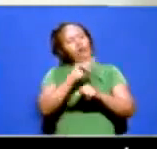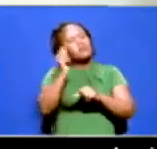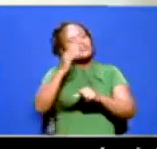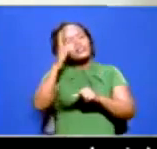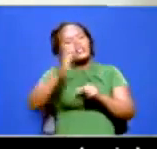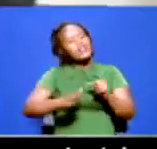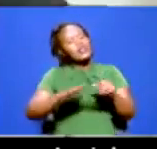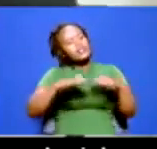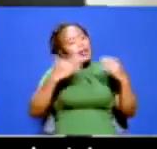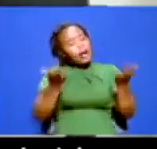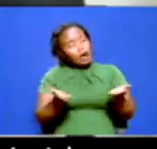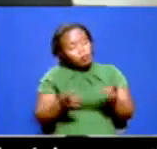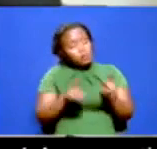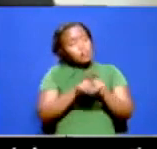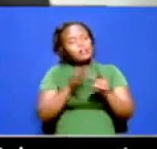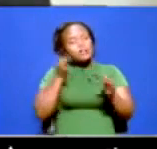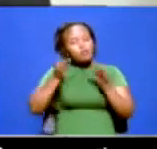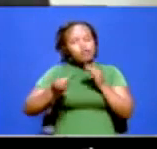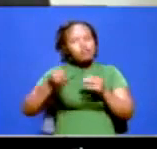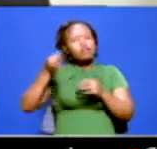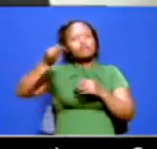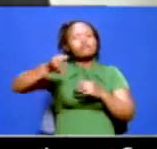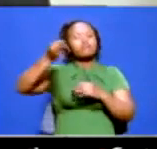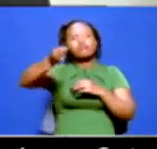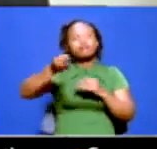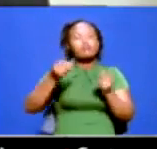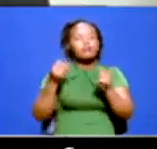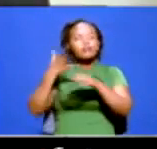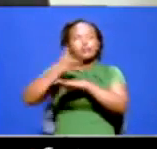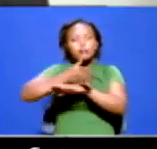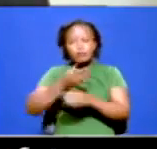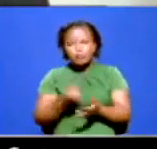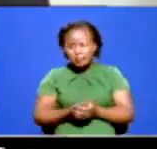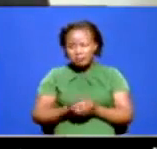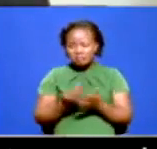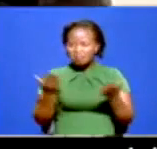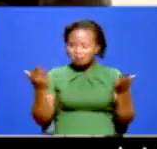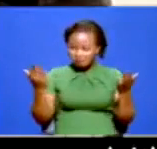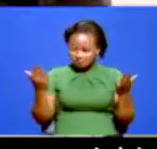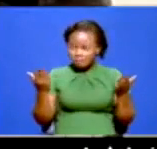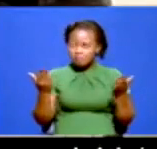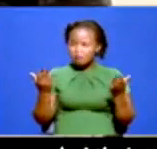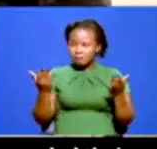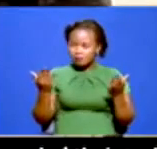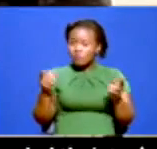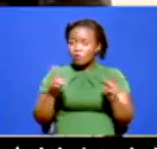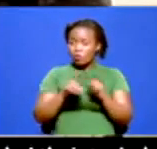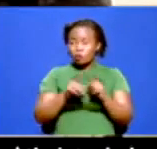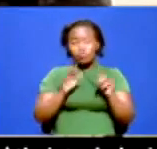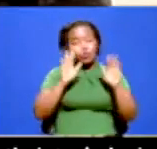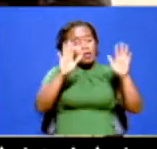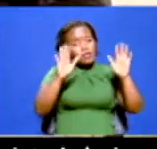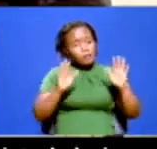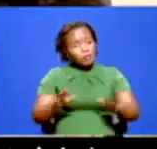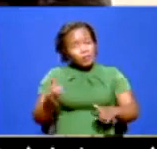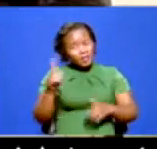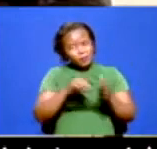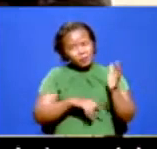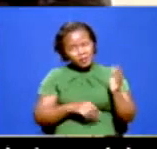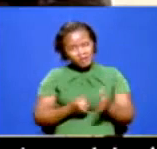the ones that will come after will be above board? Right. They will be above board, and I think it's important that they be,